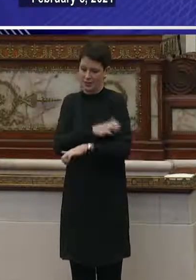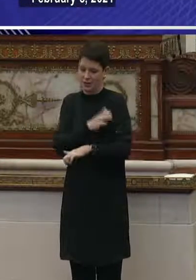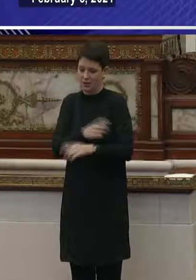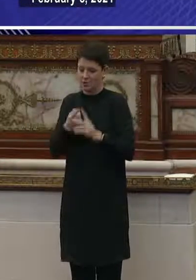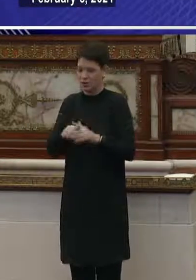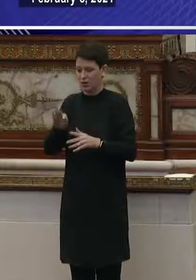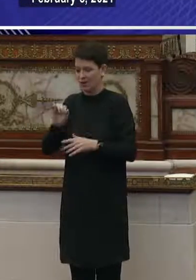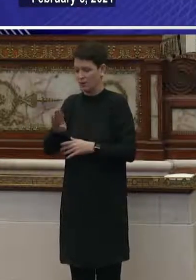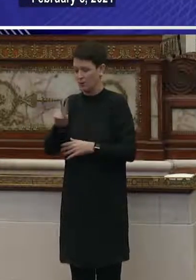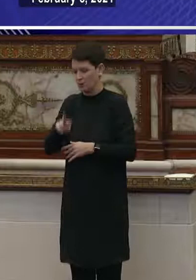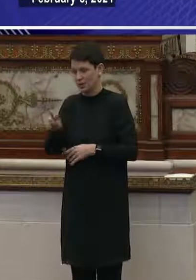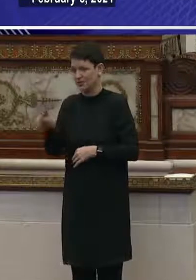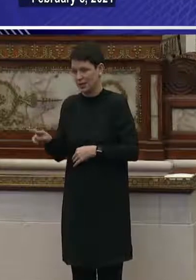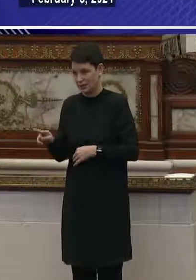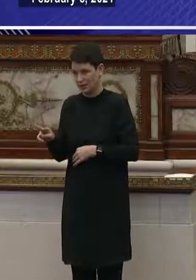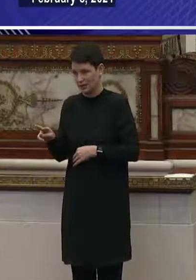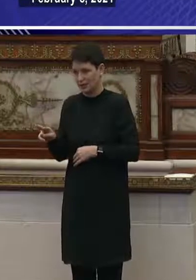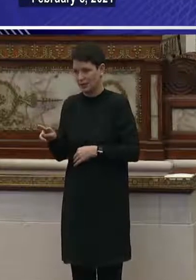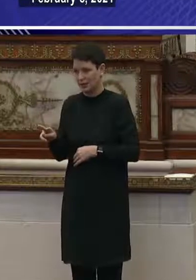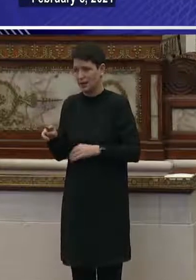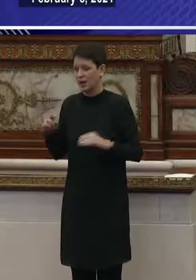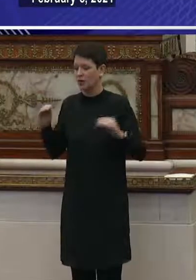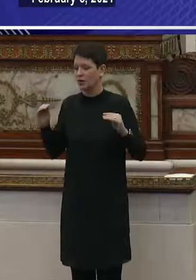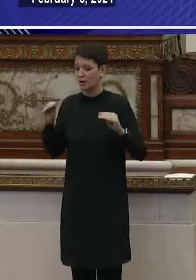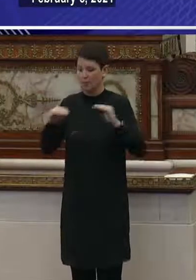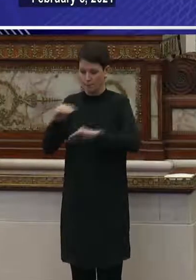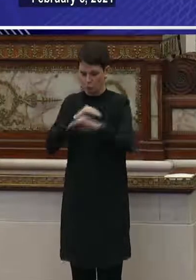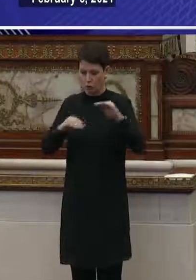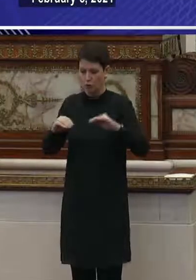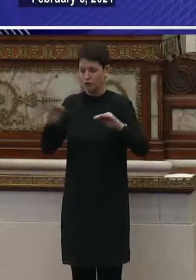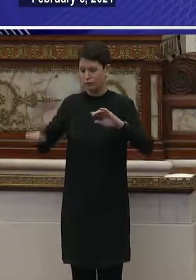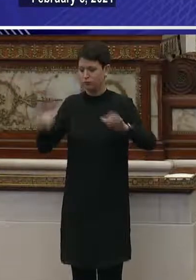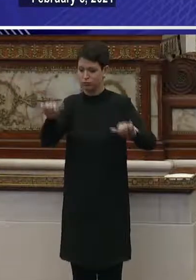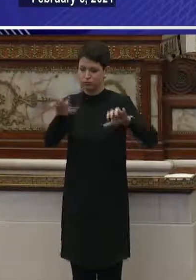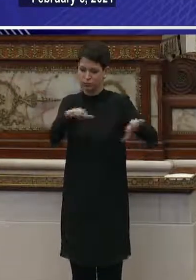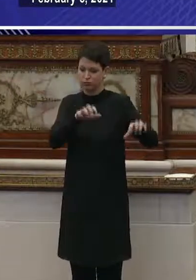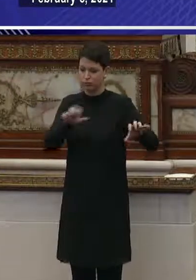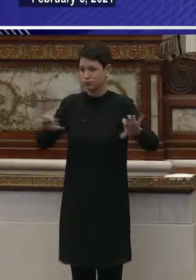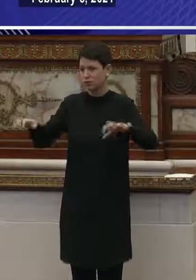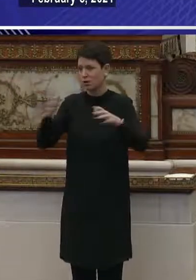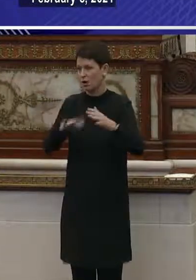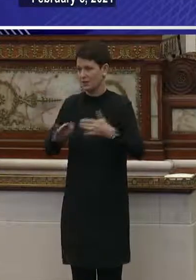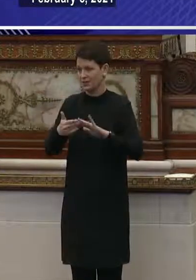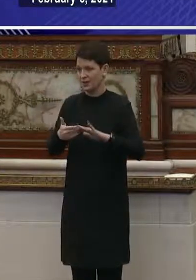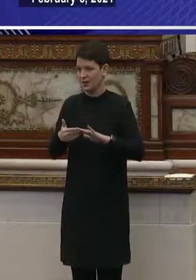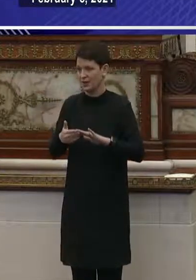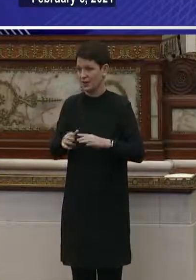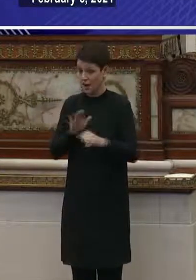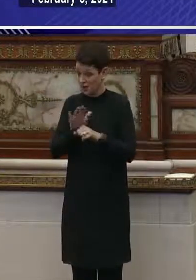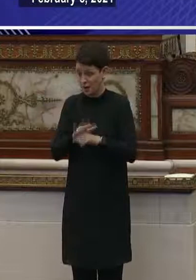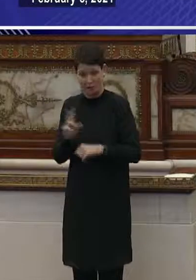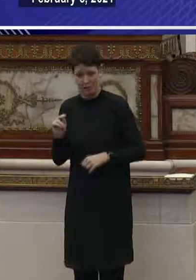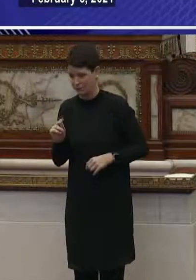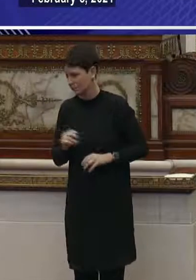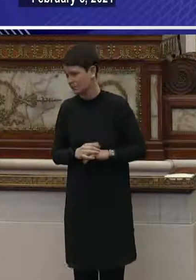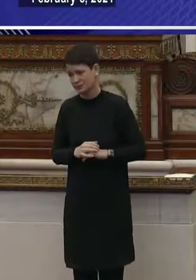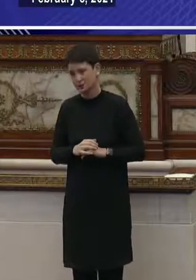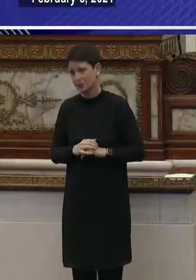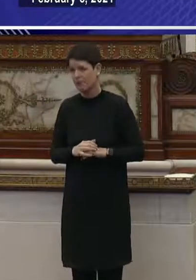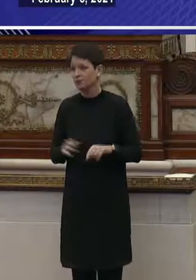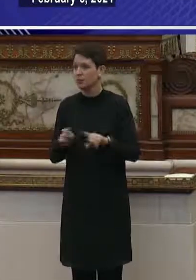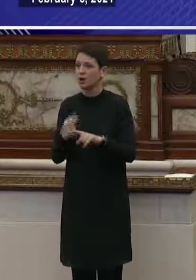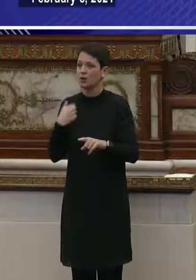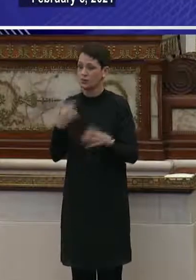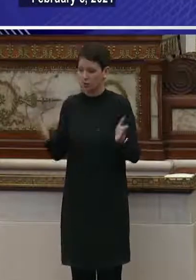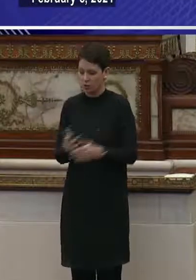February 22nd. And we're going to be moving around the city at a number of sites. We do not think that's going to be enough. We are also